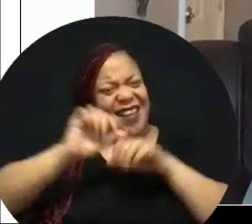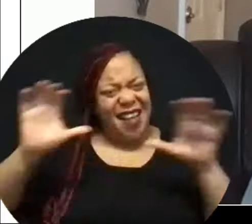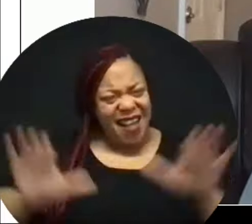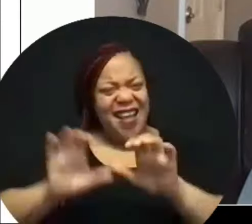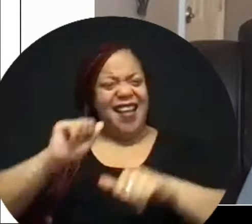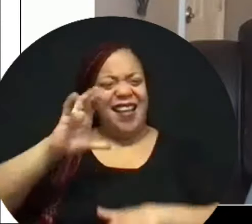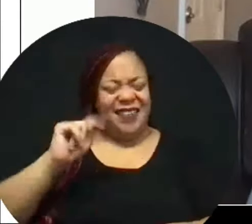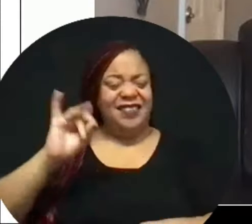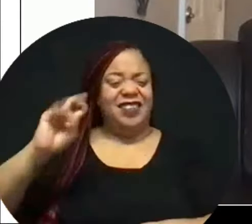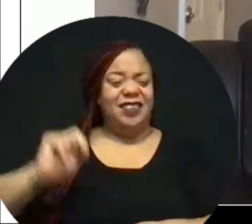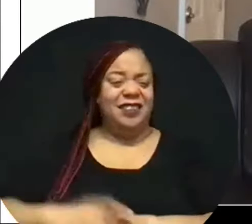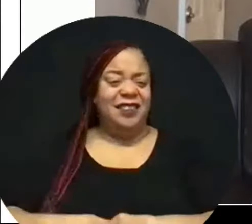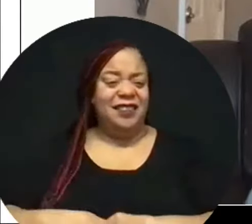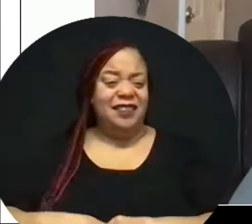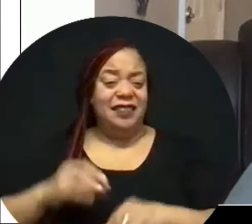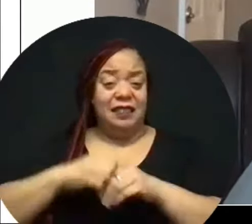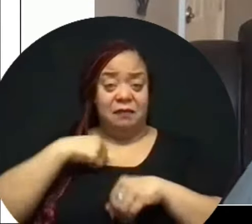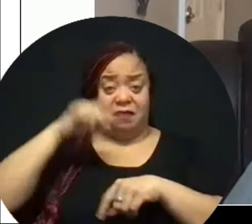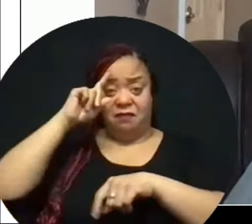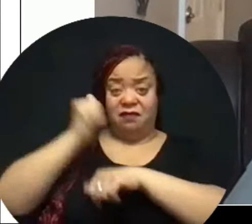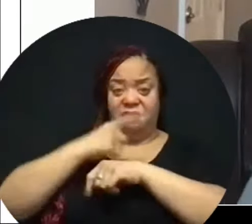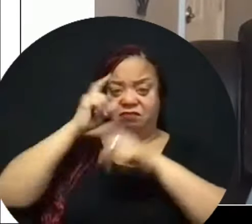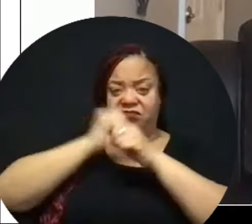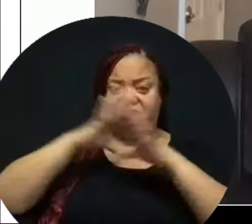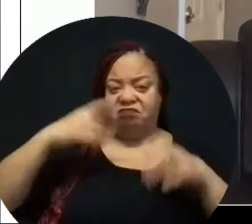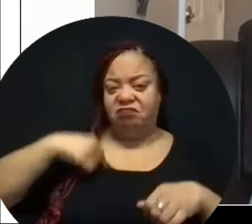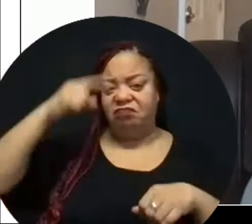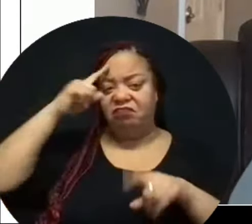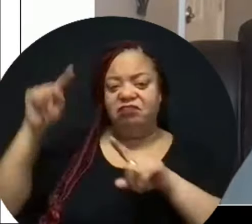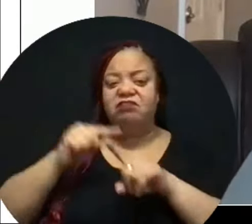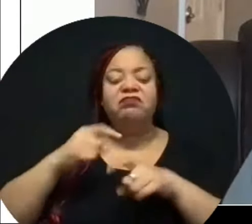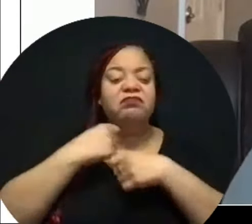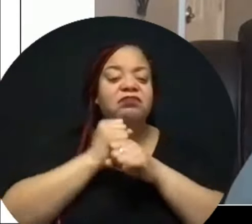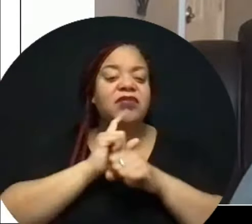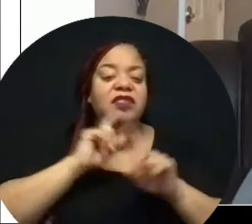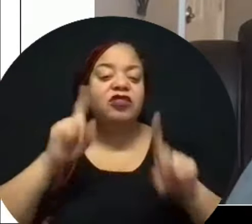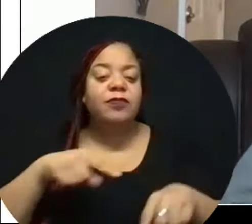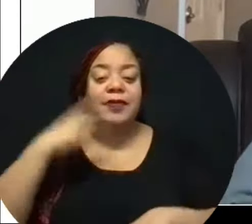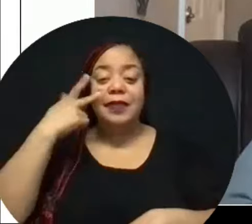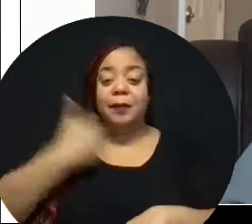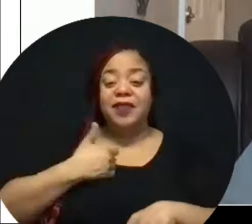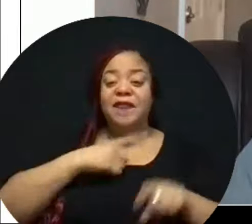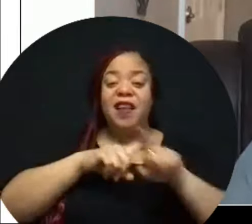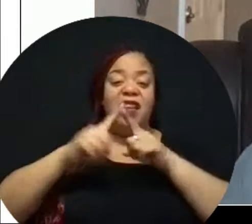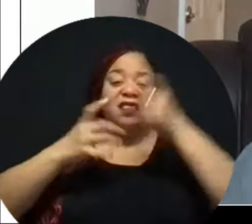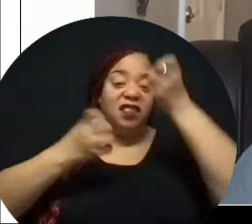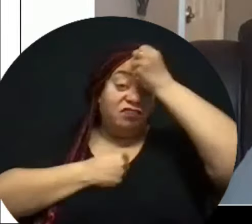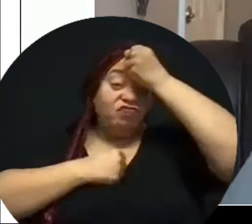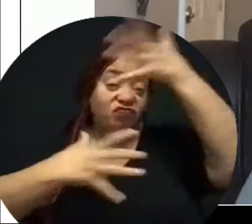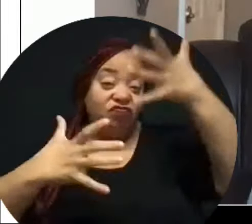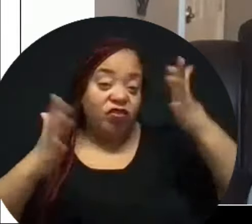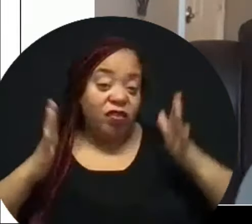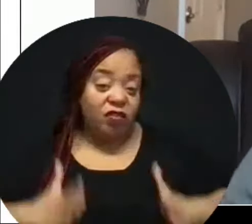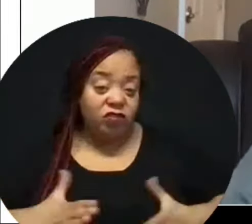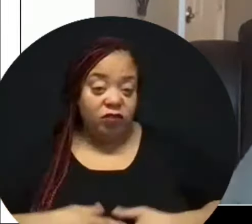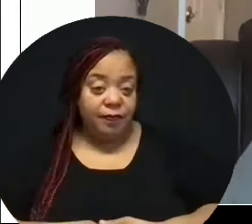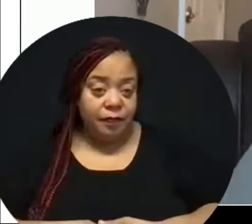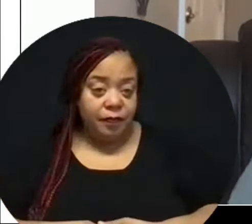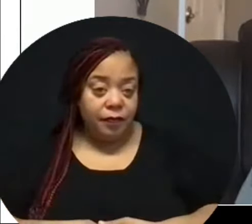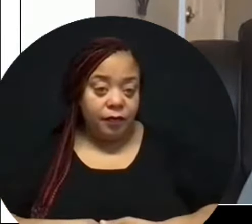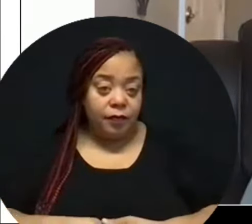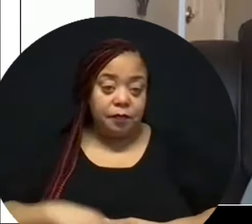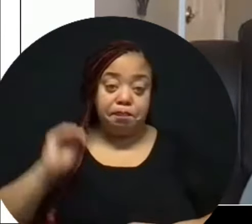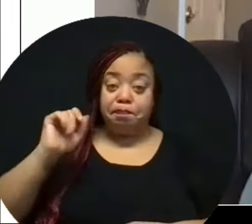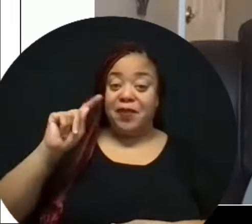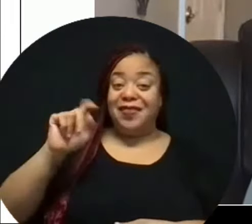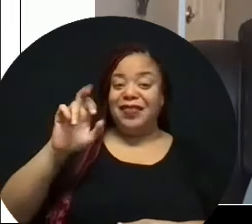It means like actually deconstructing the system. Like, not just in word, not just, I wouldn't say just vote our way out, but literally removing